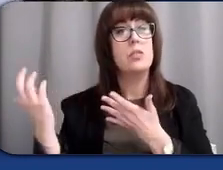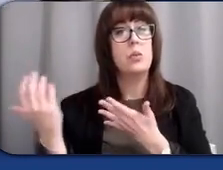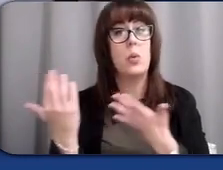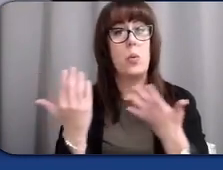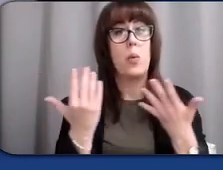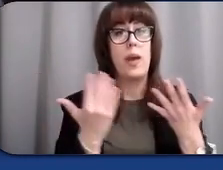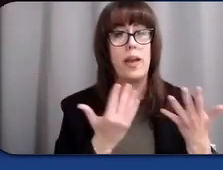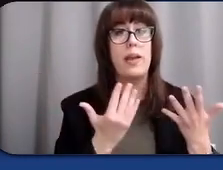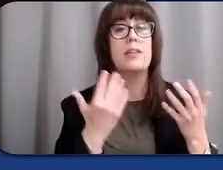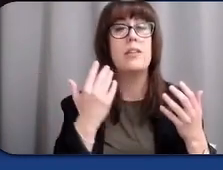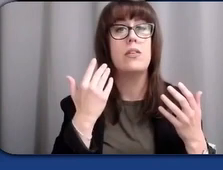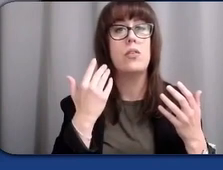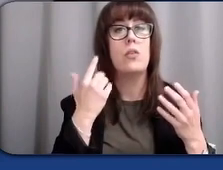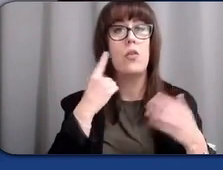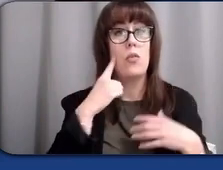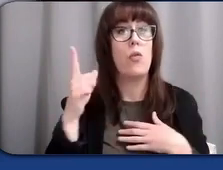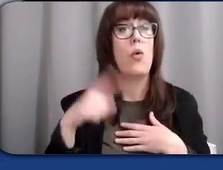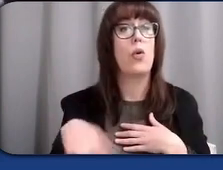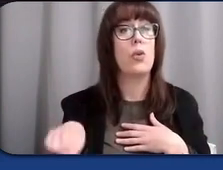for you.